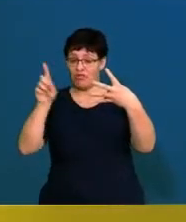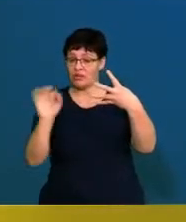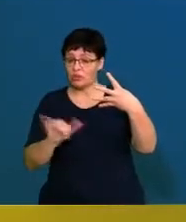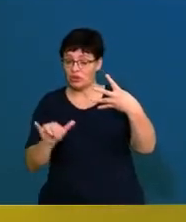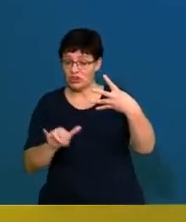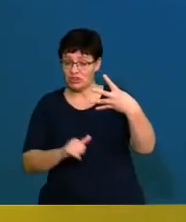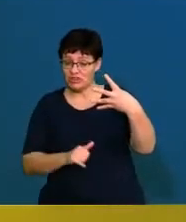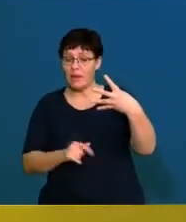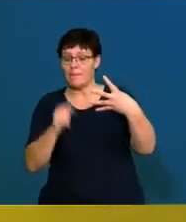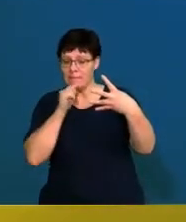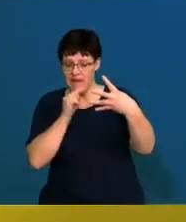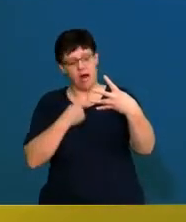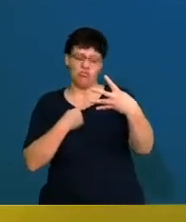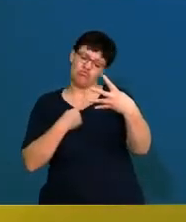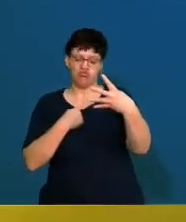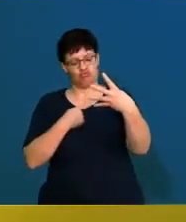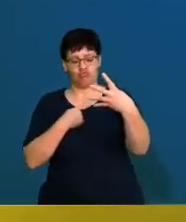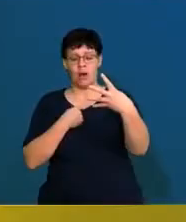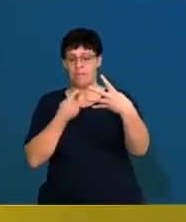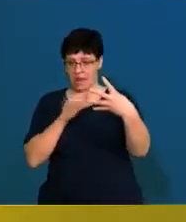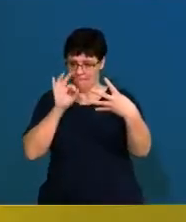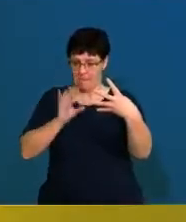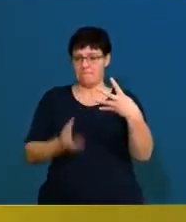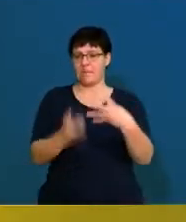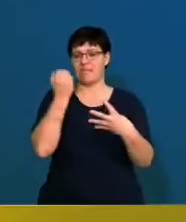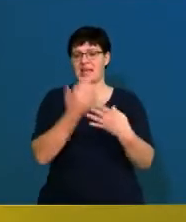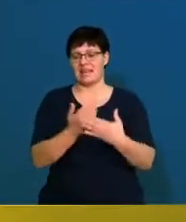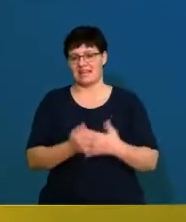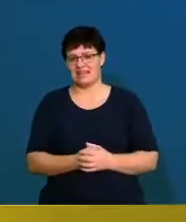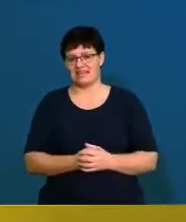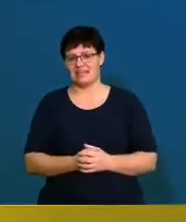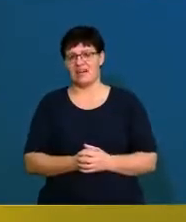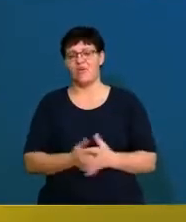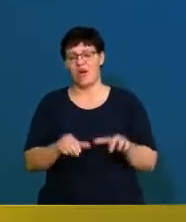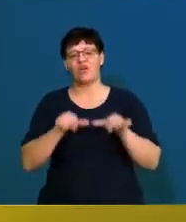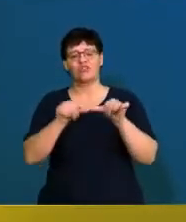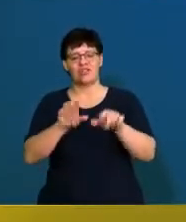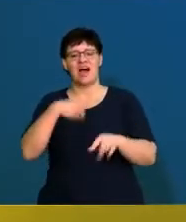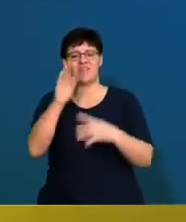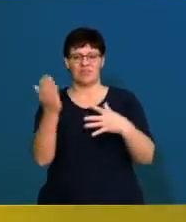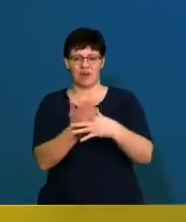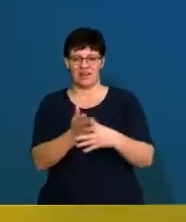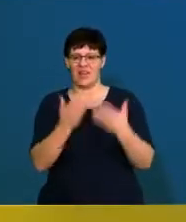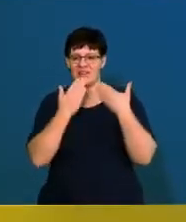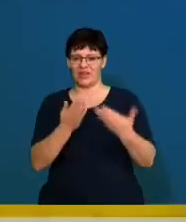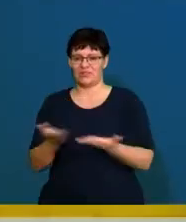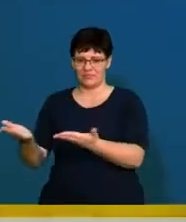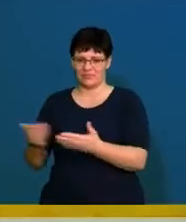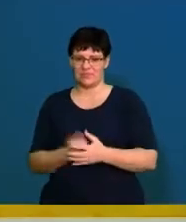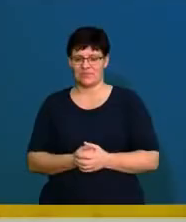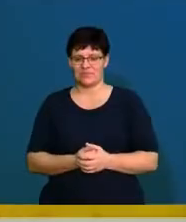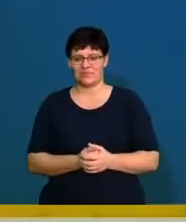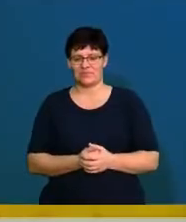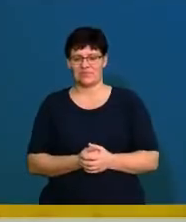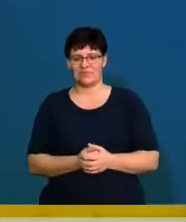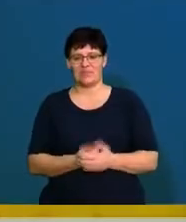it actually enhances your chances of getting it correct. Loni, we'll continue after the short break. Over to you. Thank